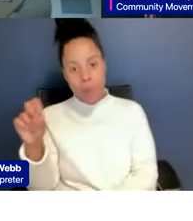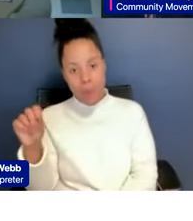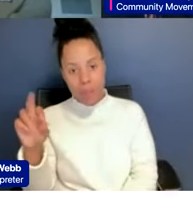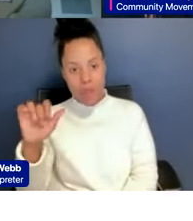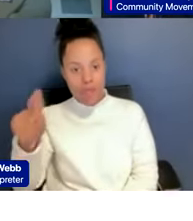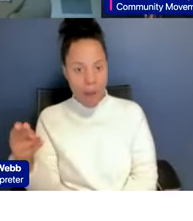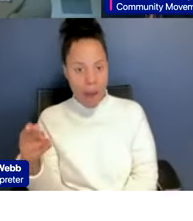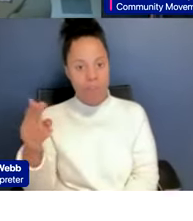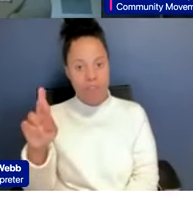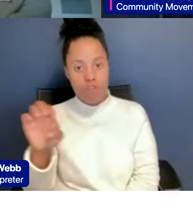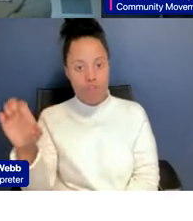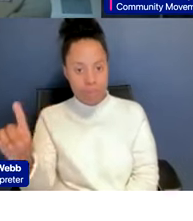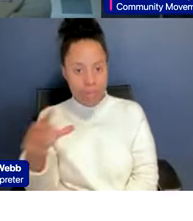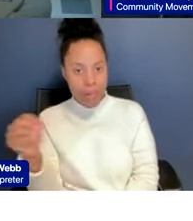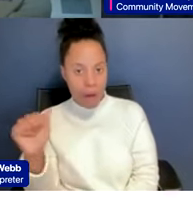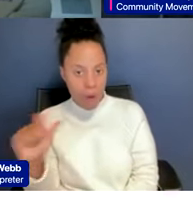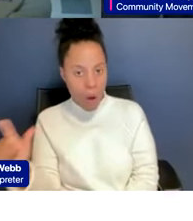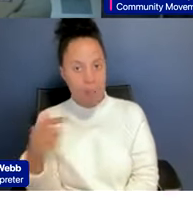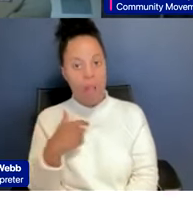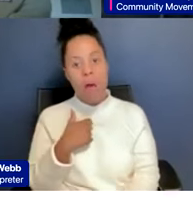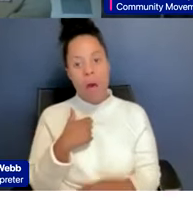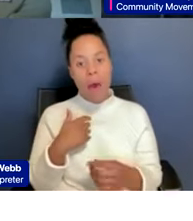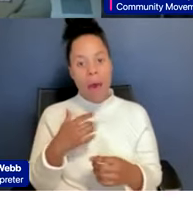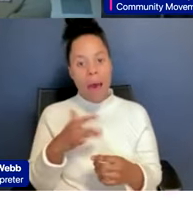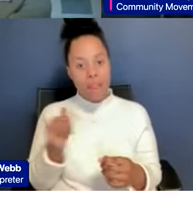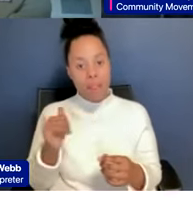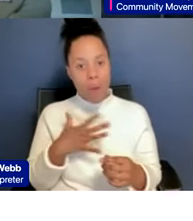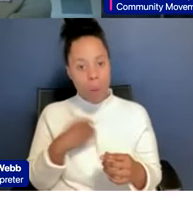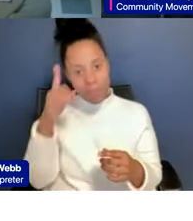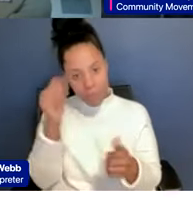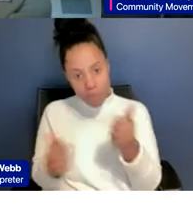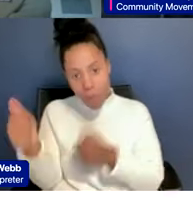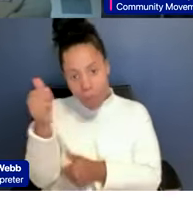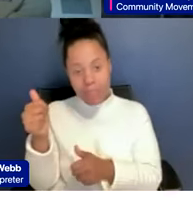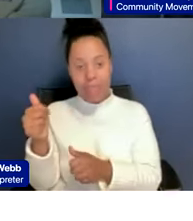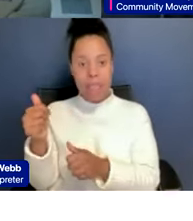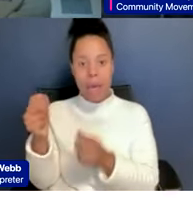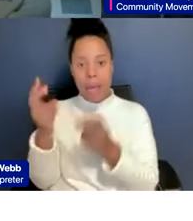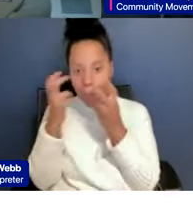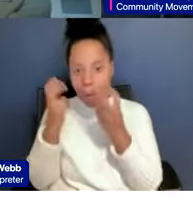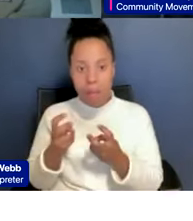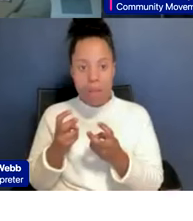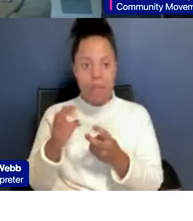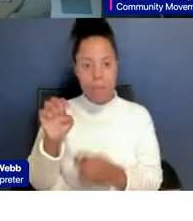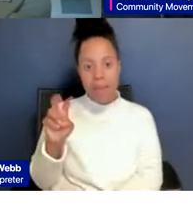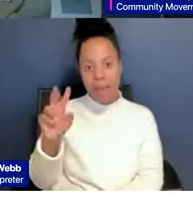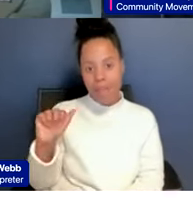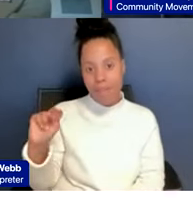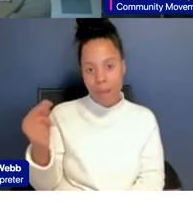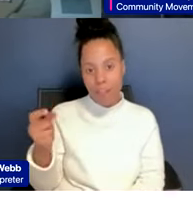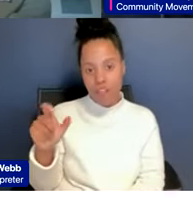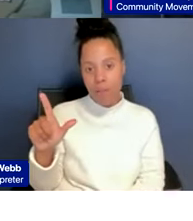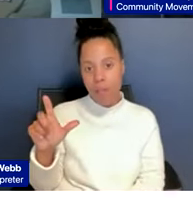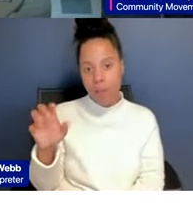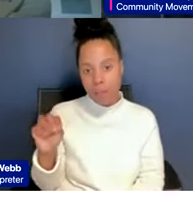even beyond people who are politically engaged. Curious if it's always about building differently, or also is it about winning the dog catcher